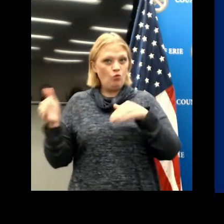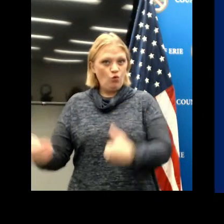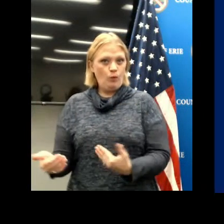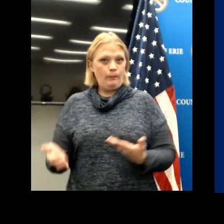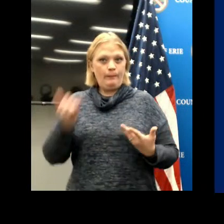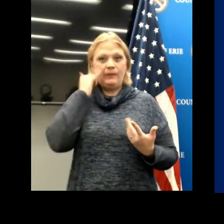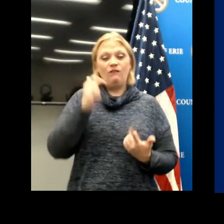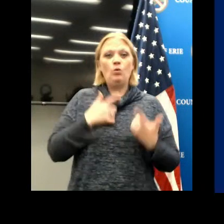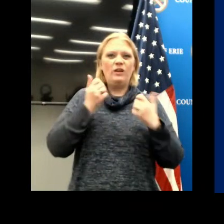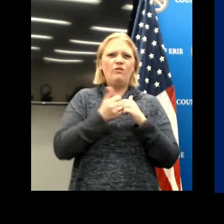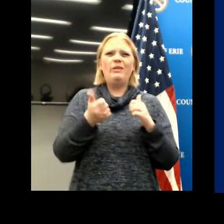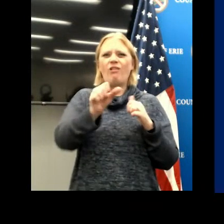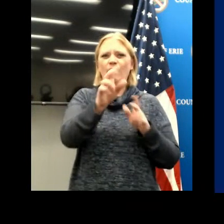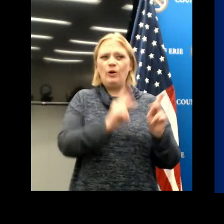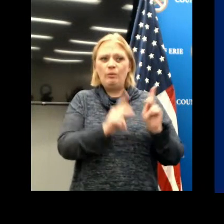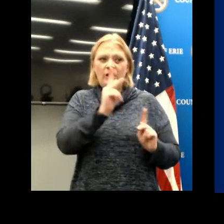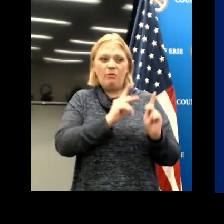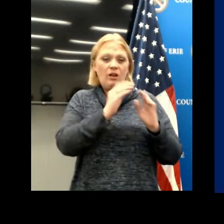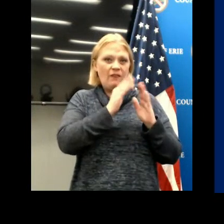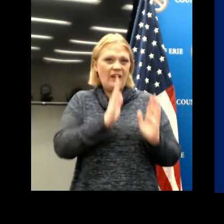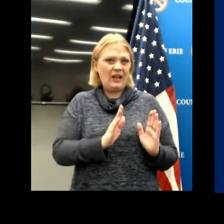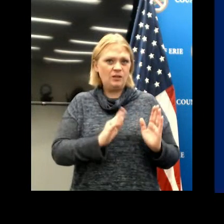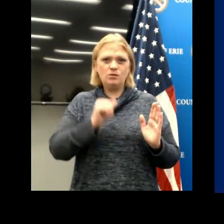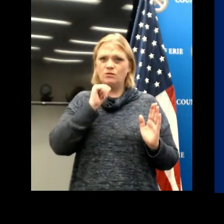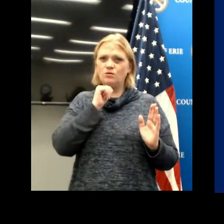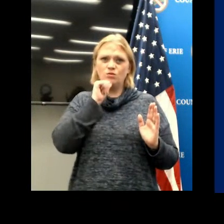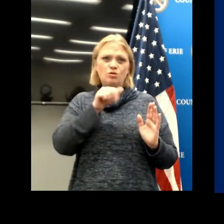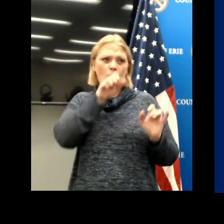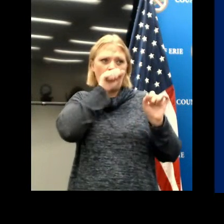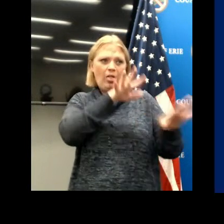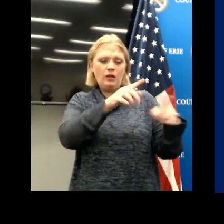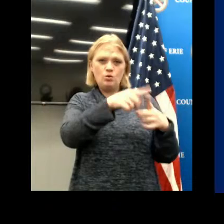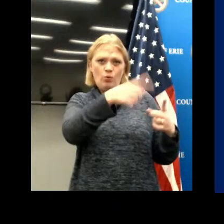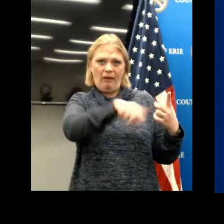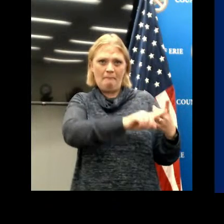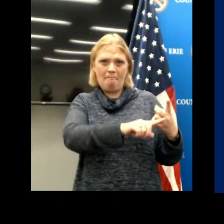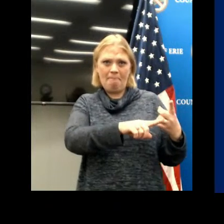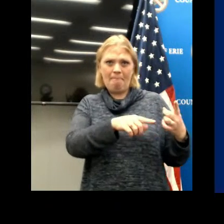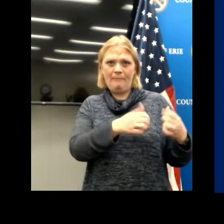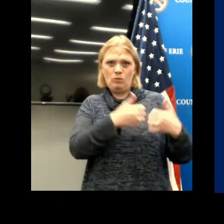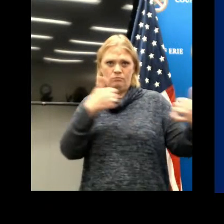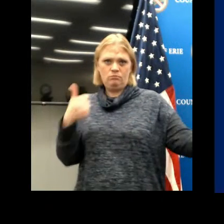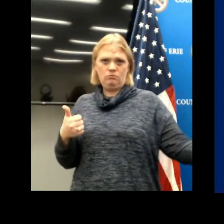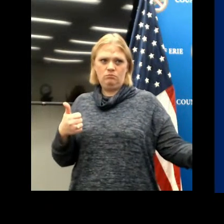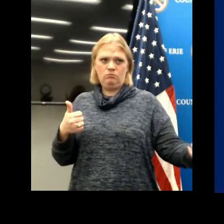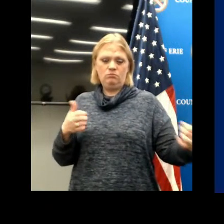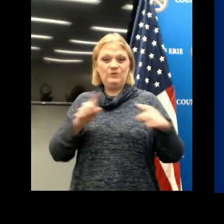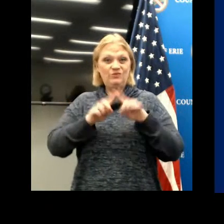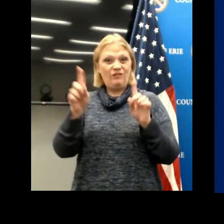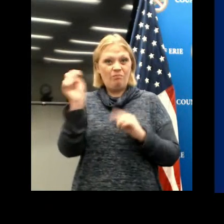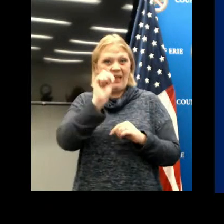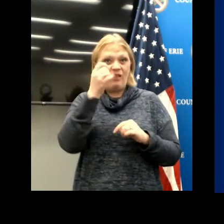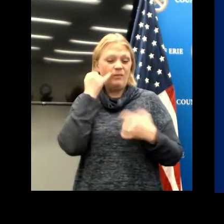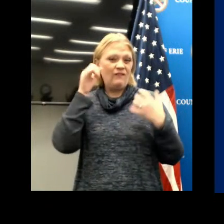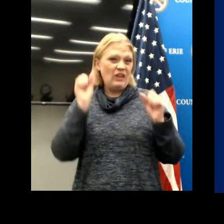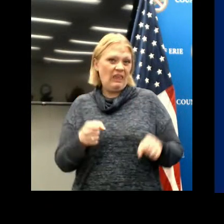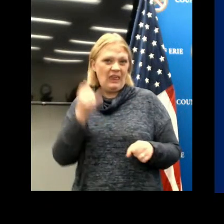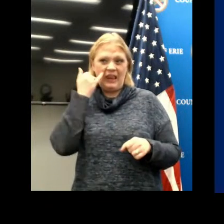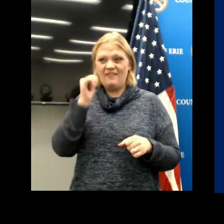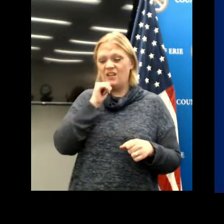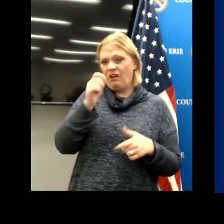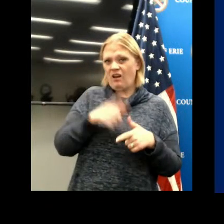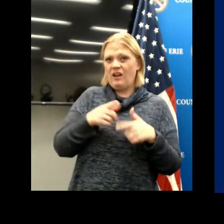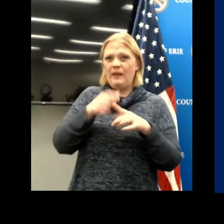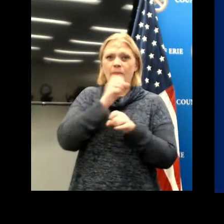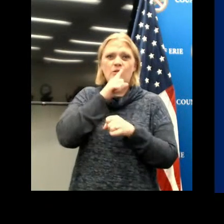you live with other people in your household. Remember, you don't want to contaminate them, and use a separate bathroom if you can. If you can't, you want to make sure